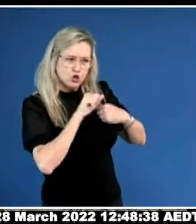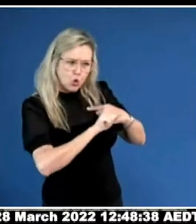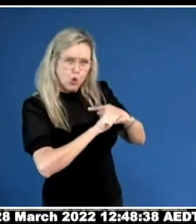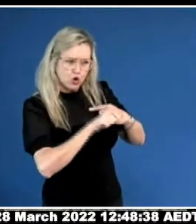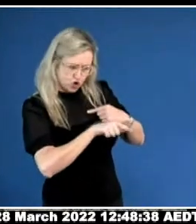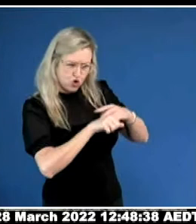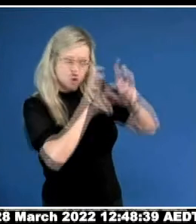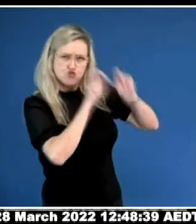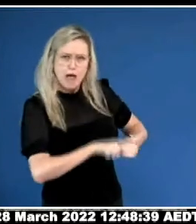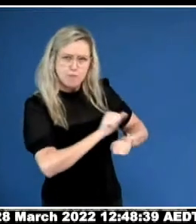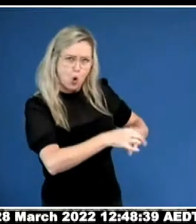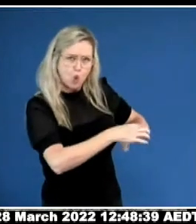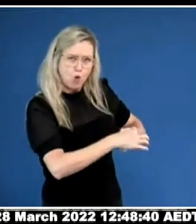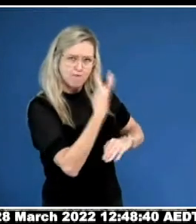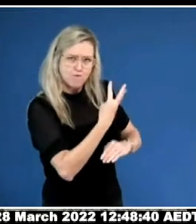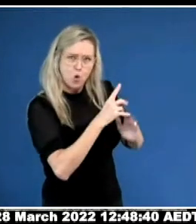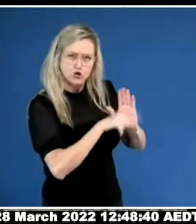that? And they,